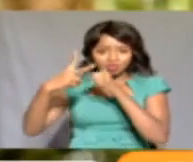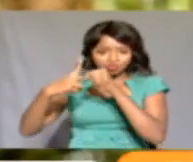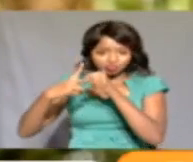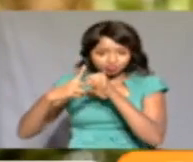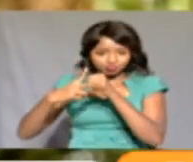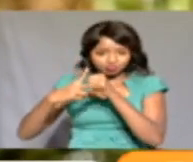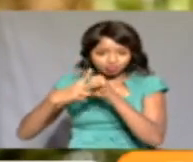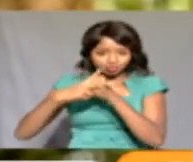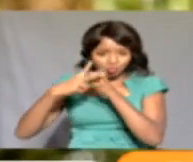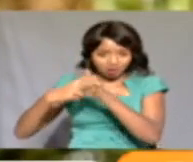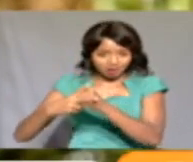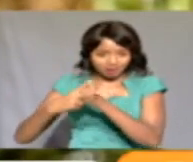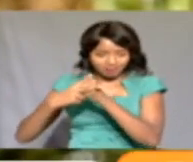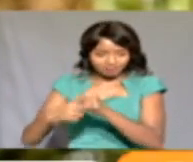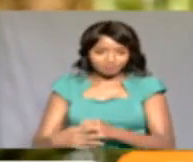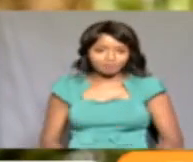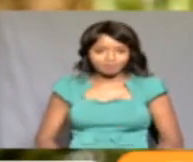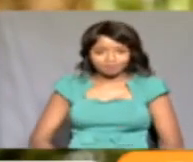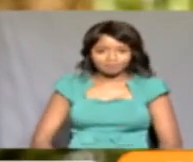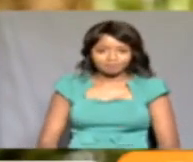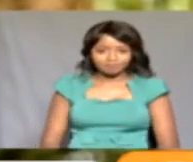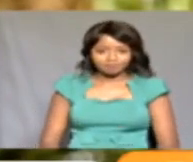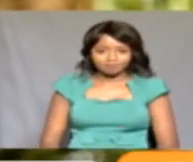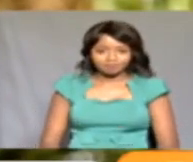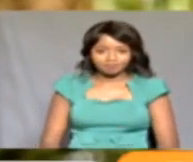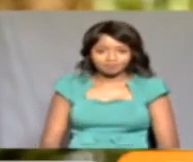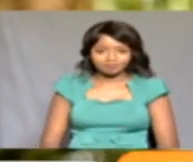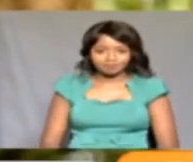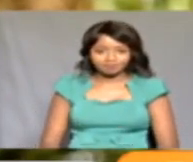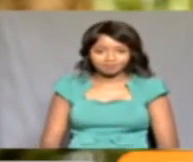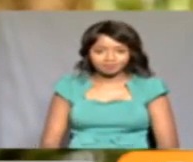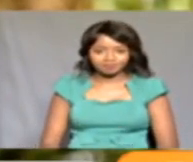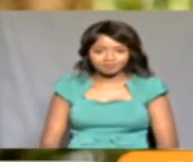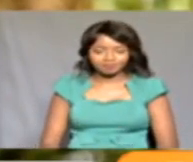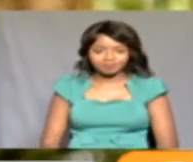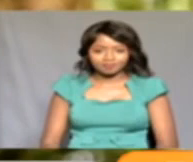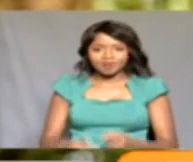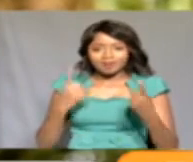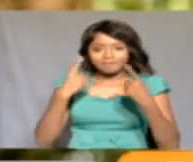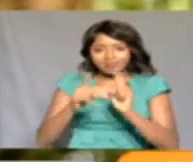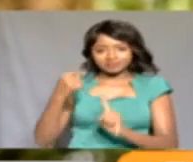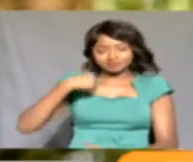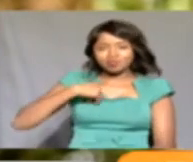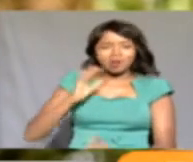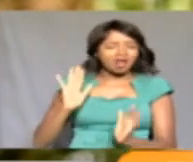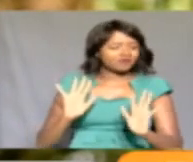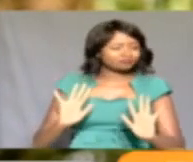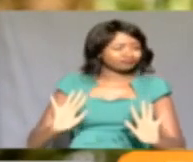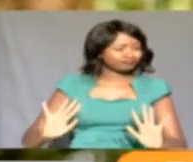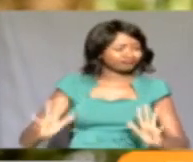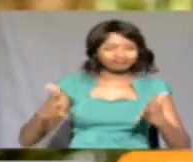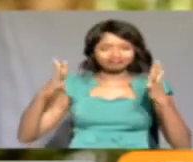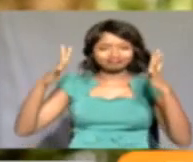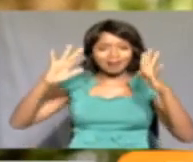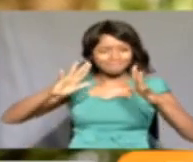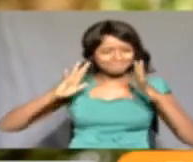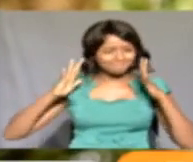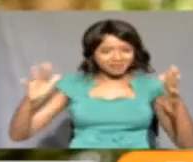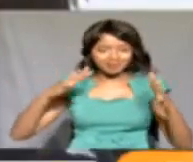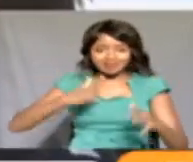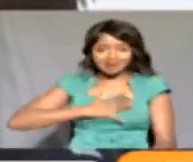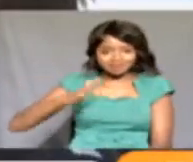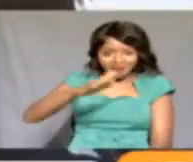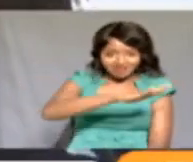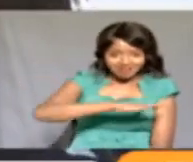is when I will be graduating. But I will be having a very big function in my constituency the same